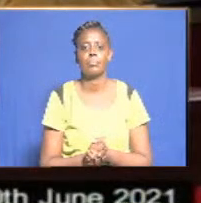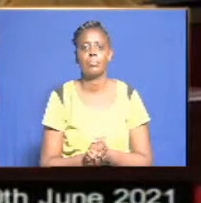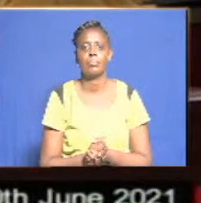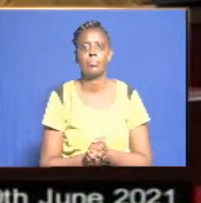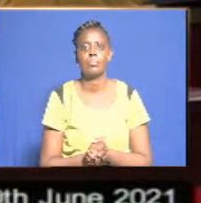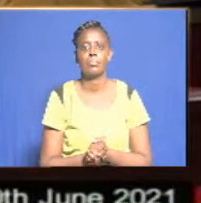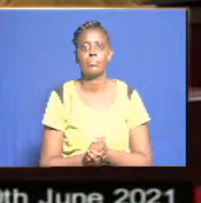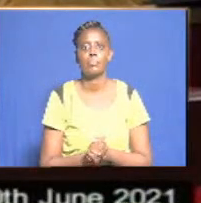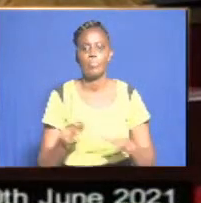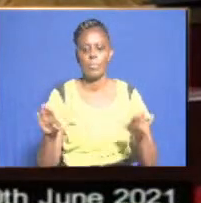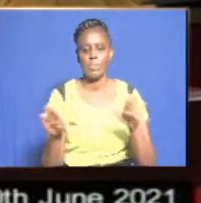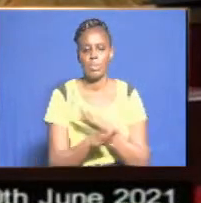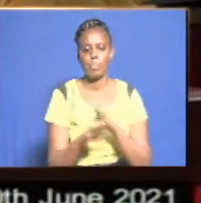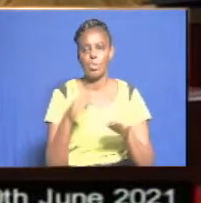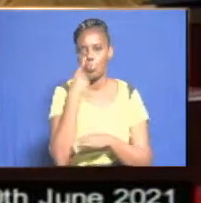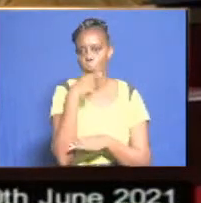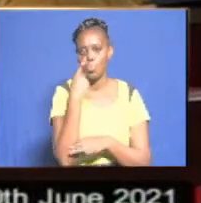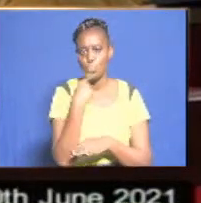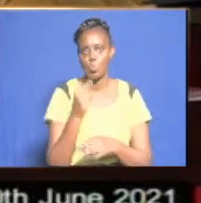Who deputizes him?